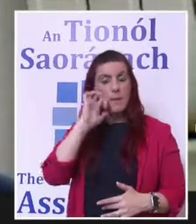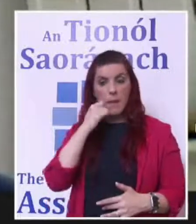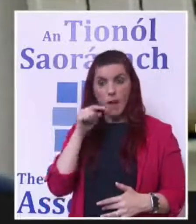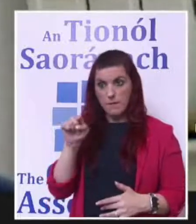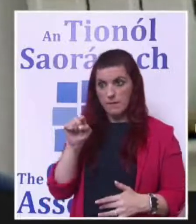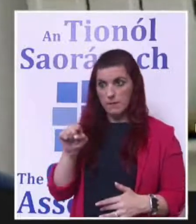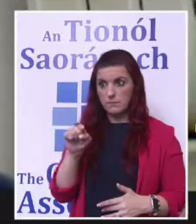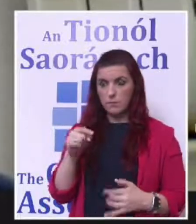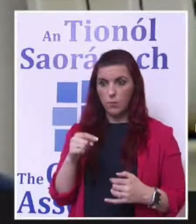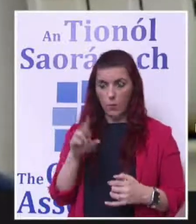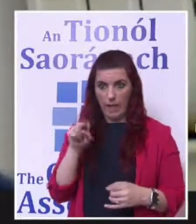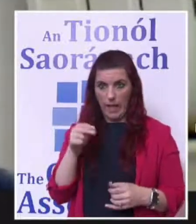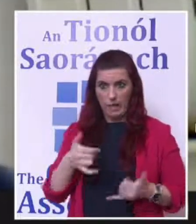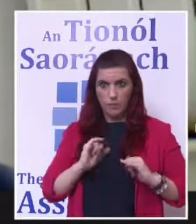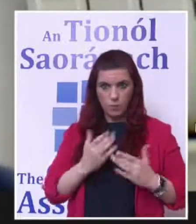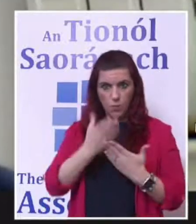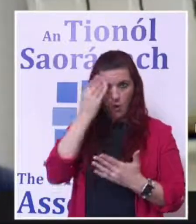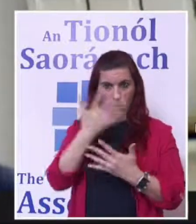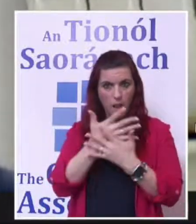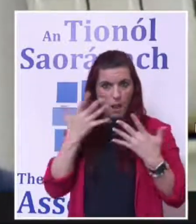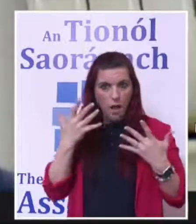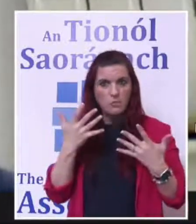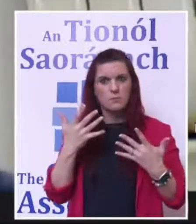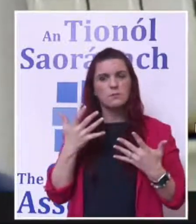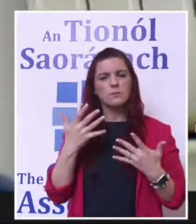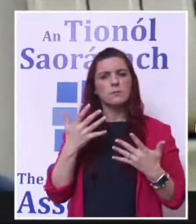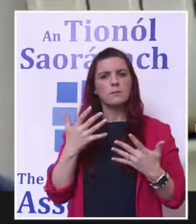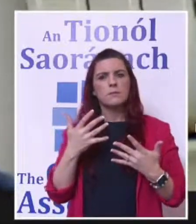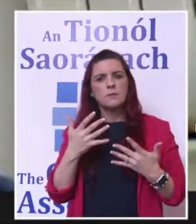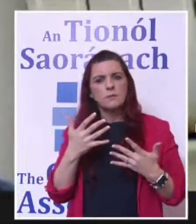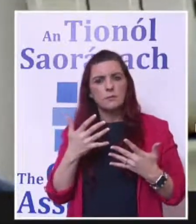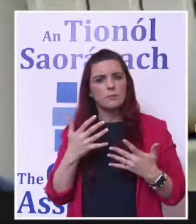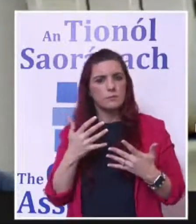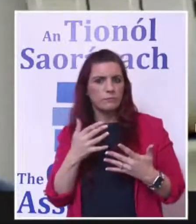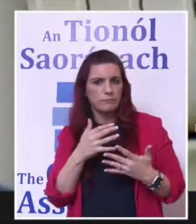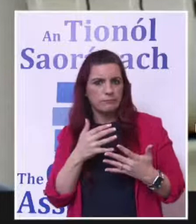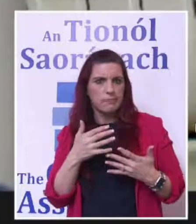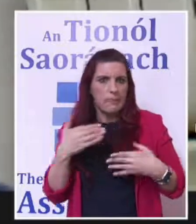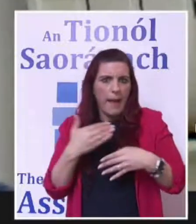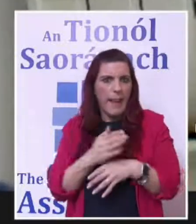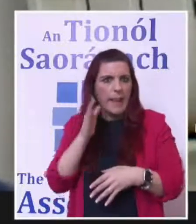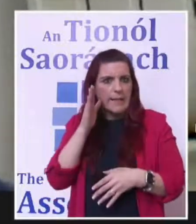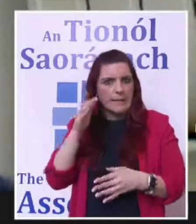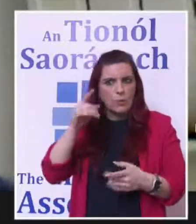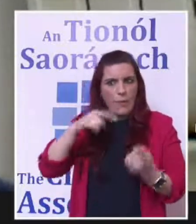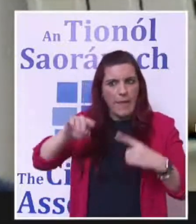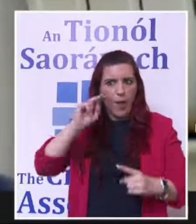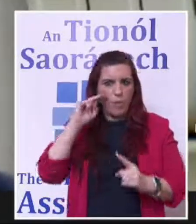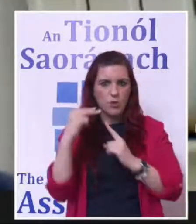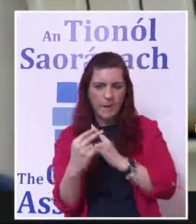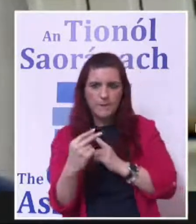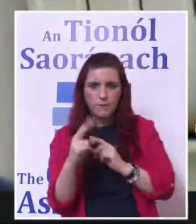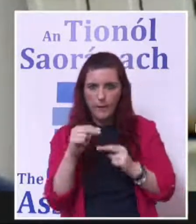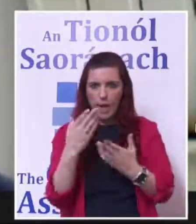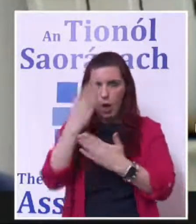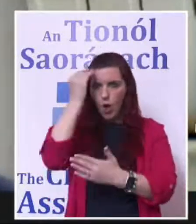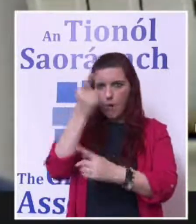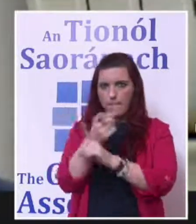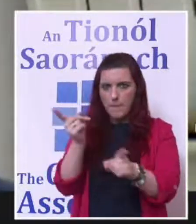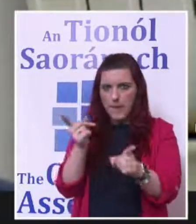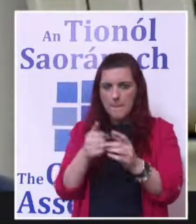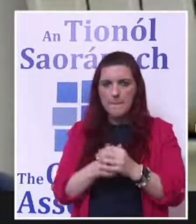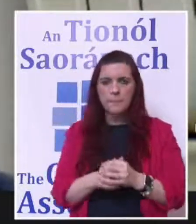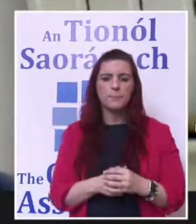much to be learned and much to be gained by listening from those different perspectives. So models can either be